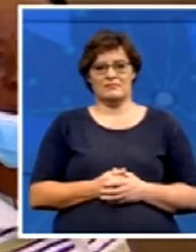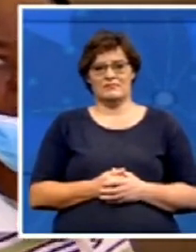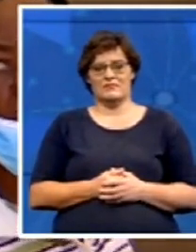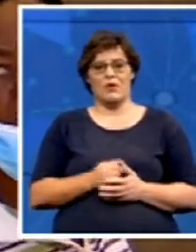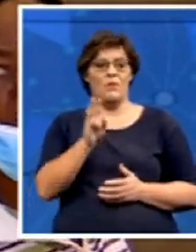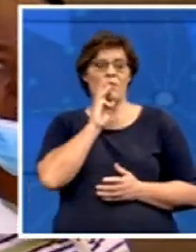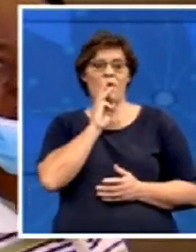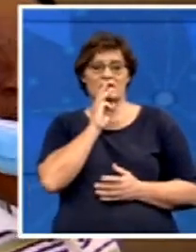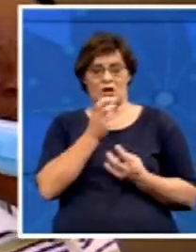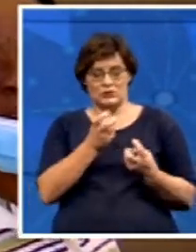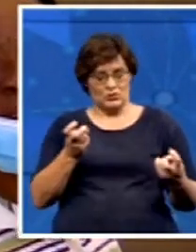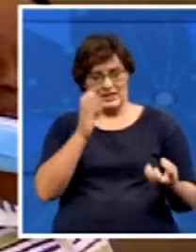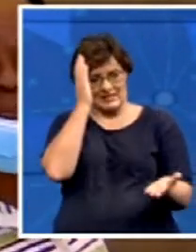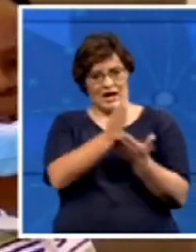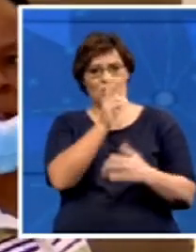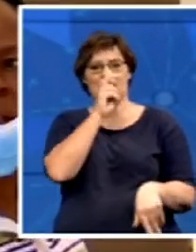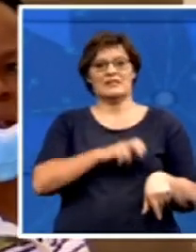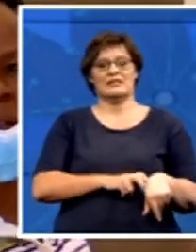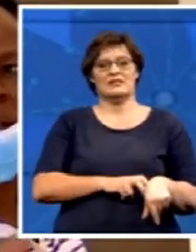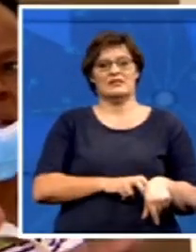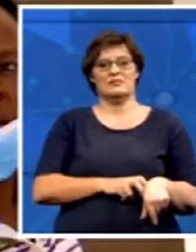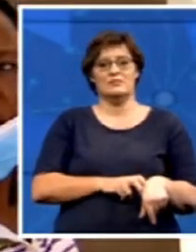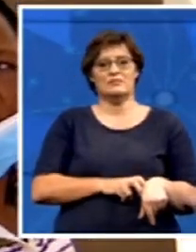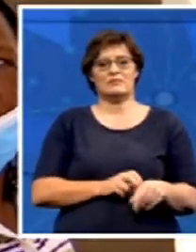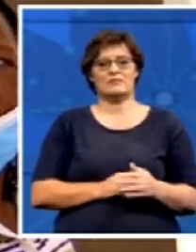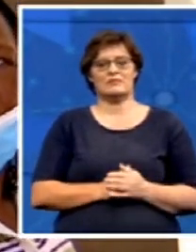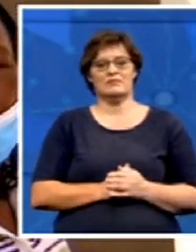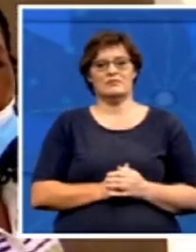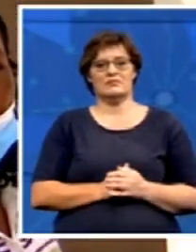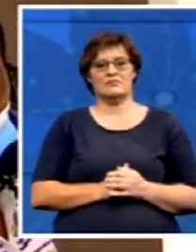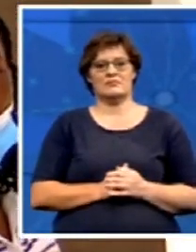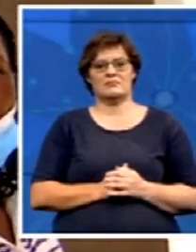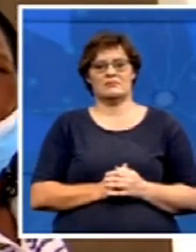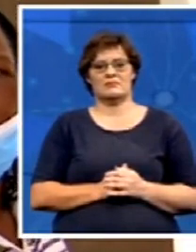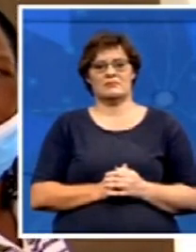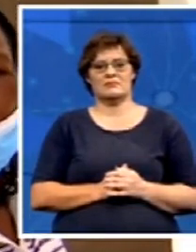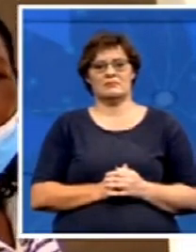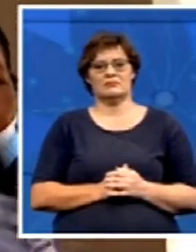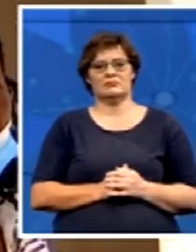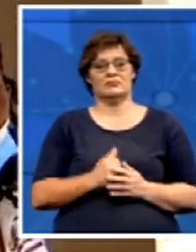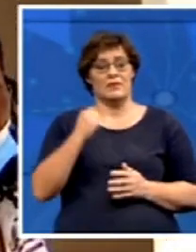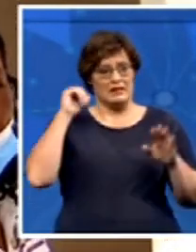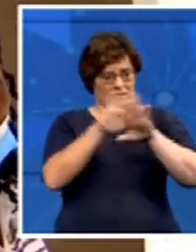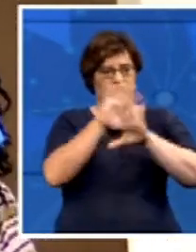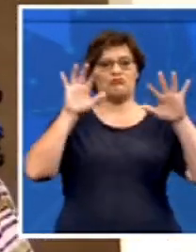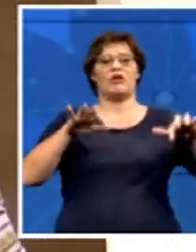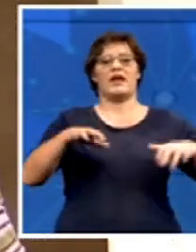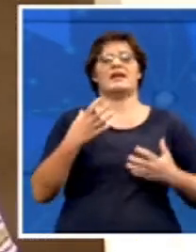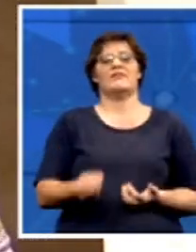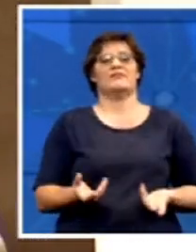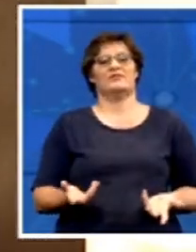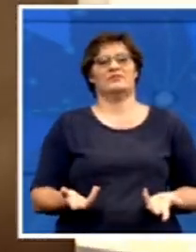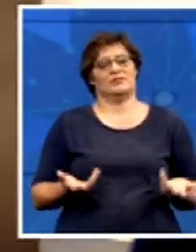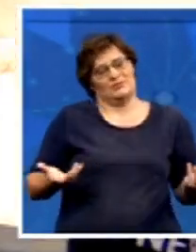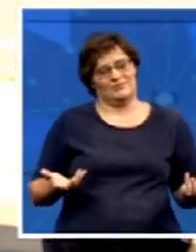now, how can we... It was raining last night, so yeah. A bit of water in the JoJo